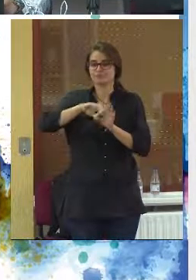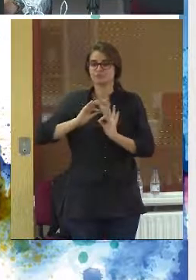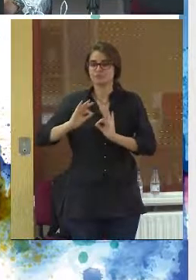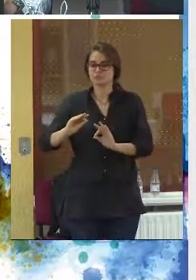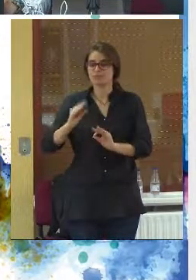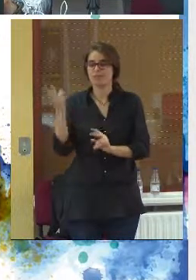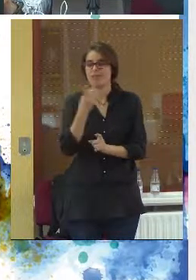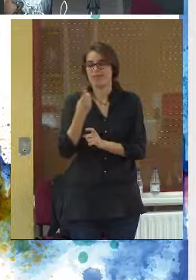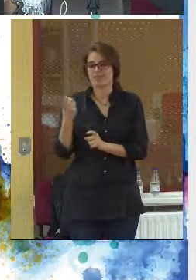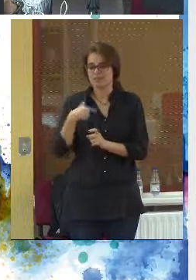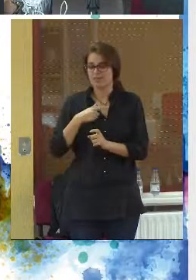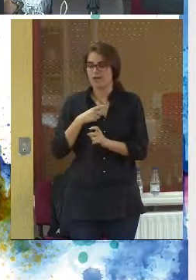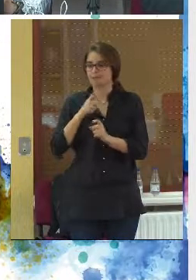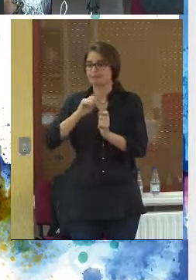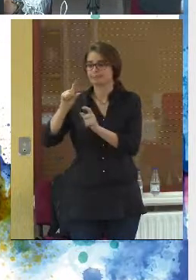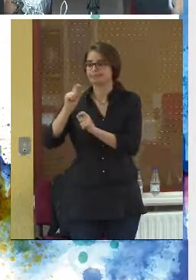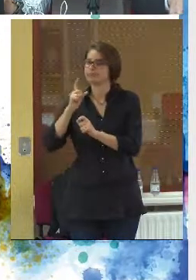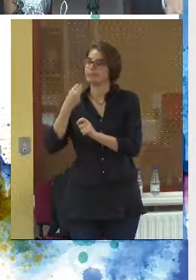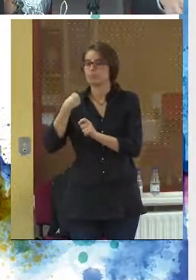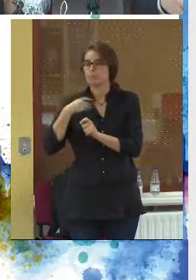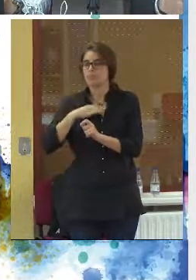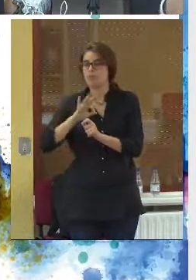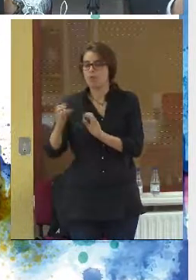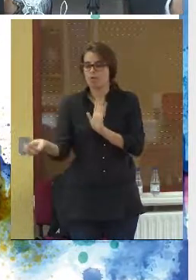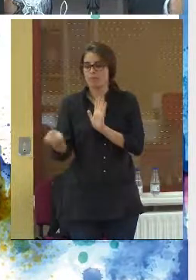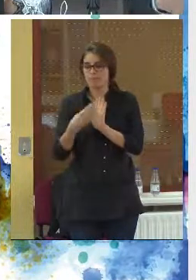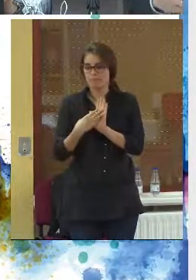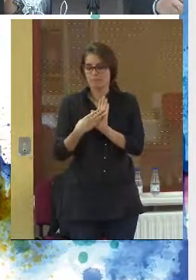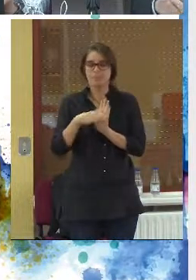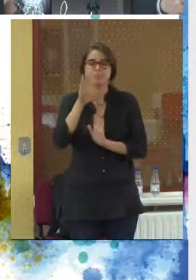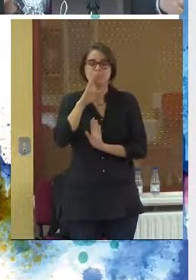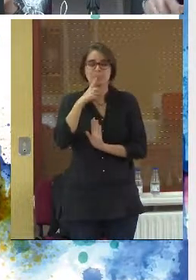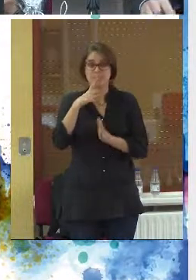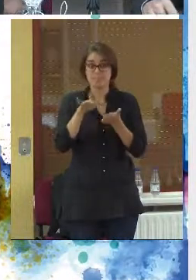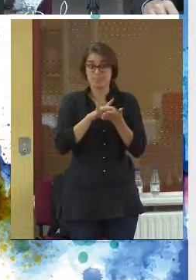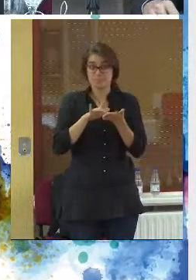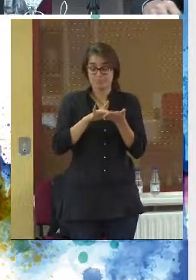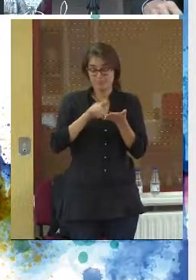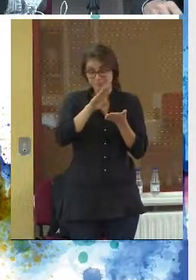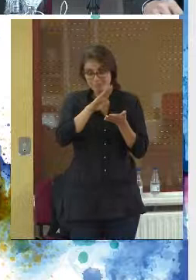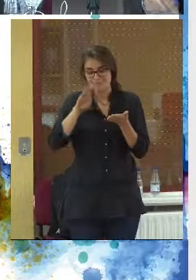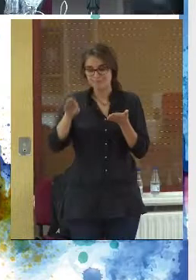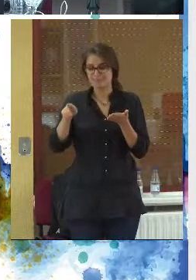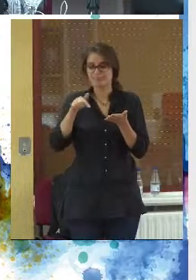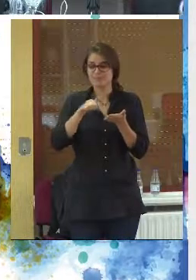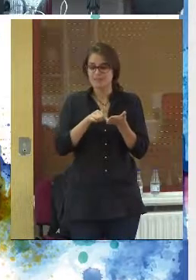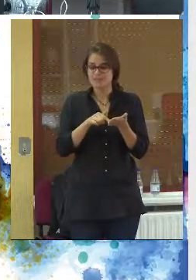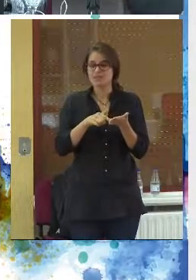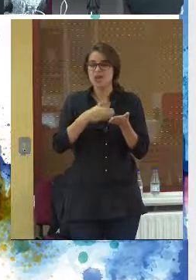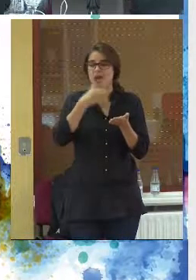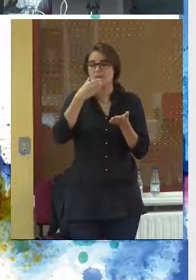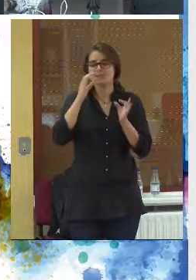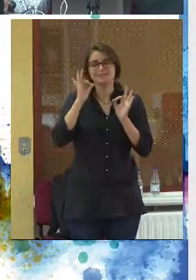the office, well, a map for them to be fully oriented. And with the iPad, you've got a very